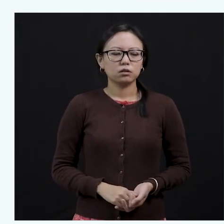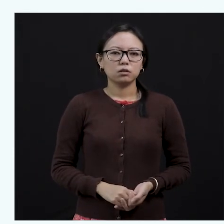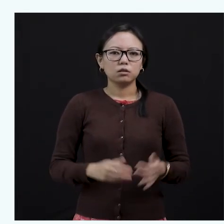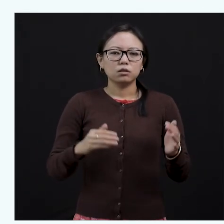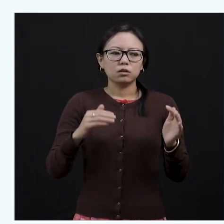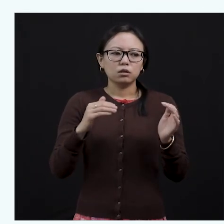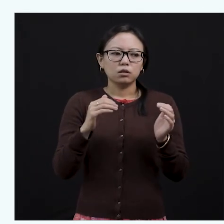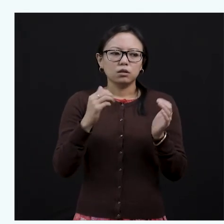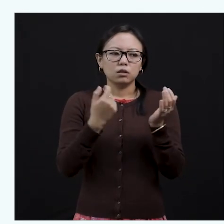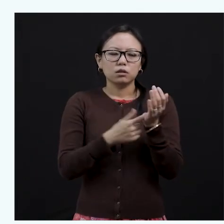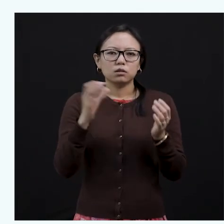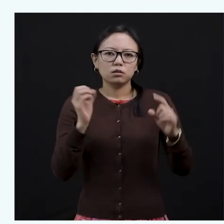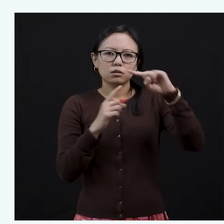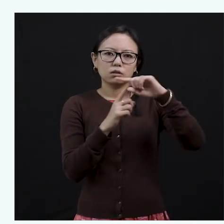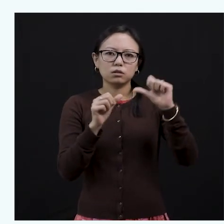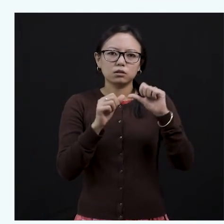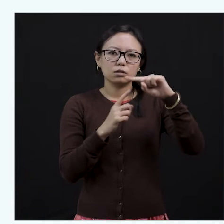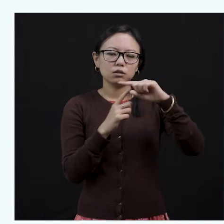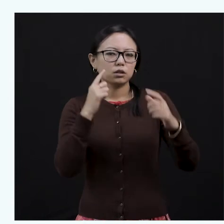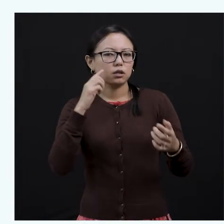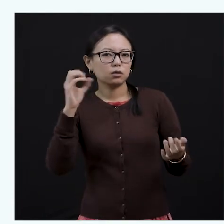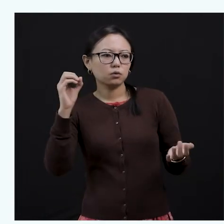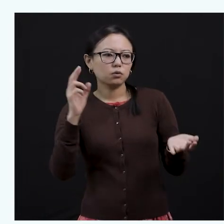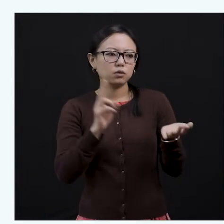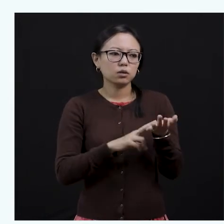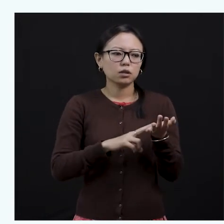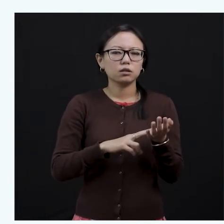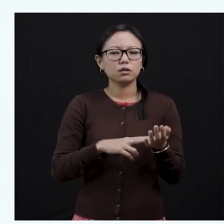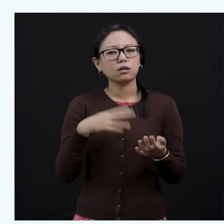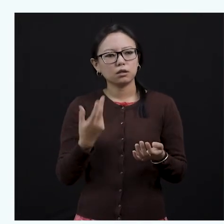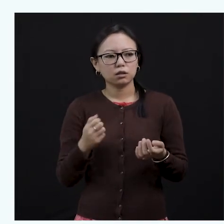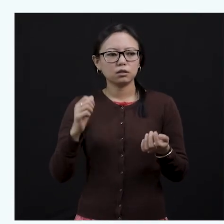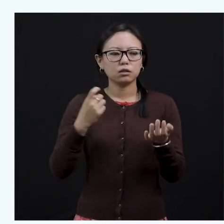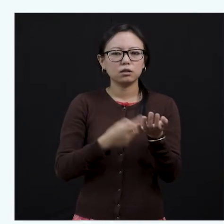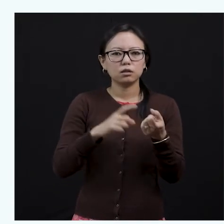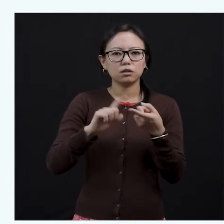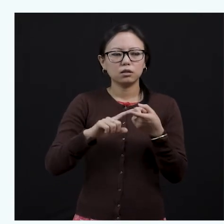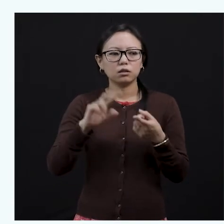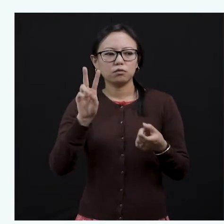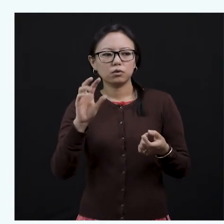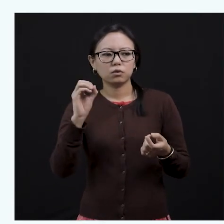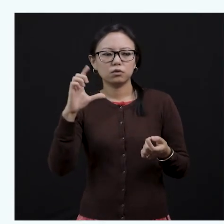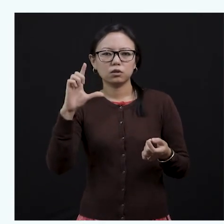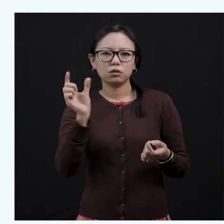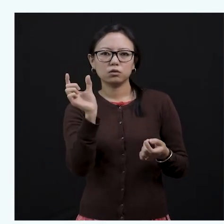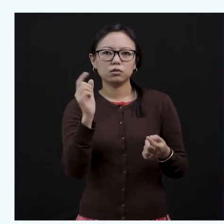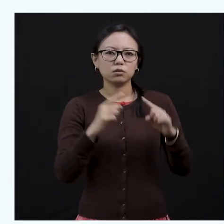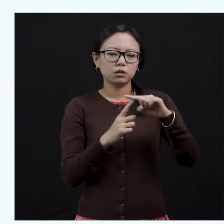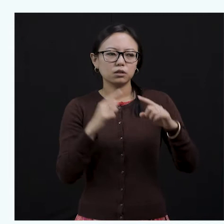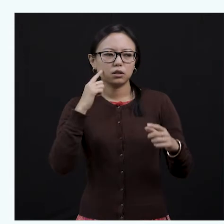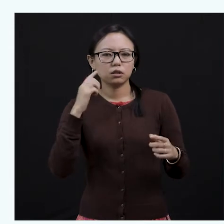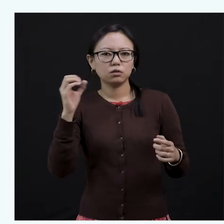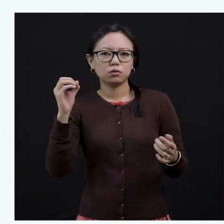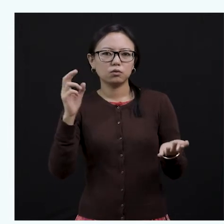place in all the other planets, okay? Rotation means moving from one place. Revolution